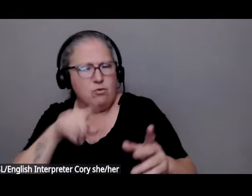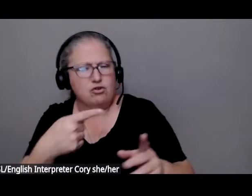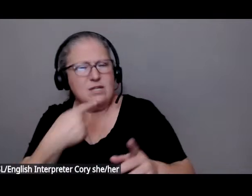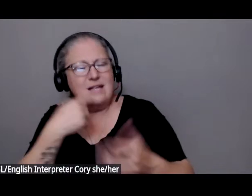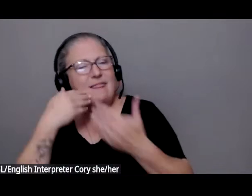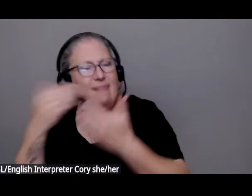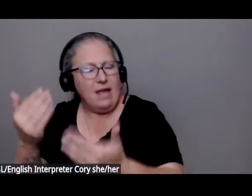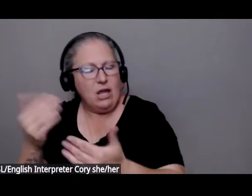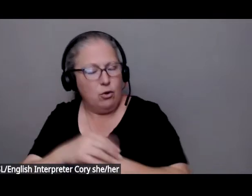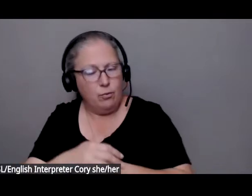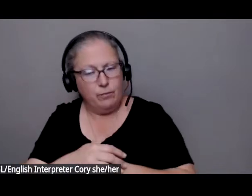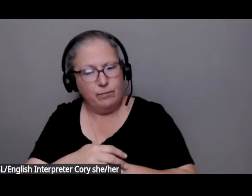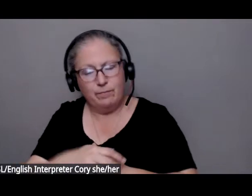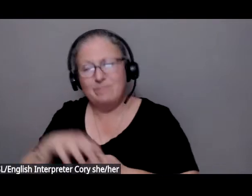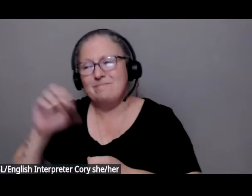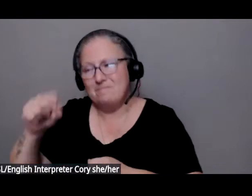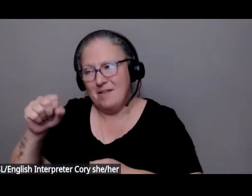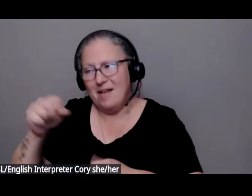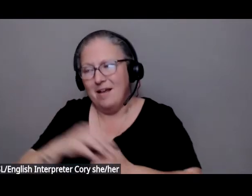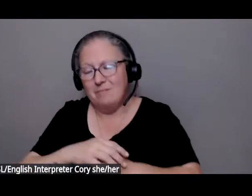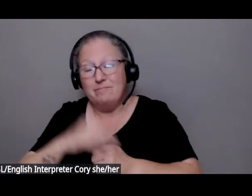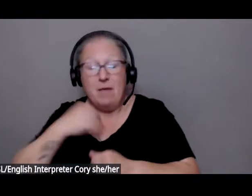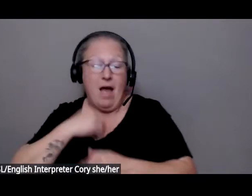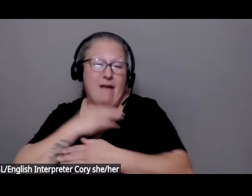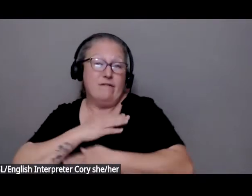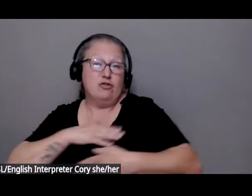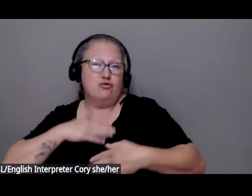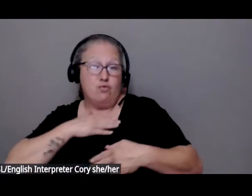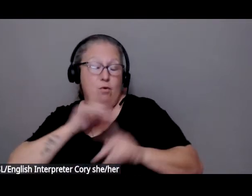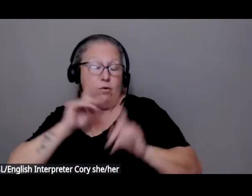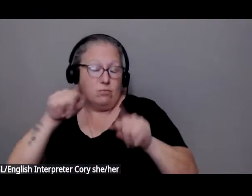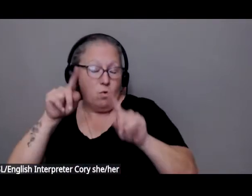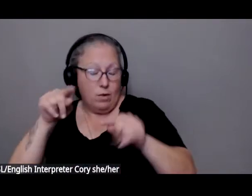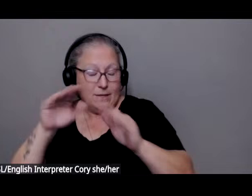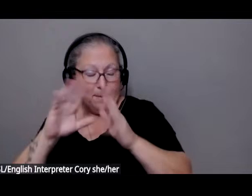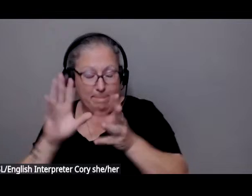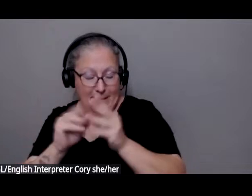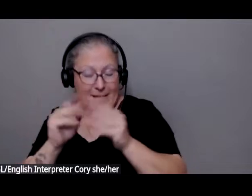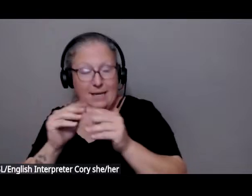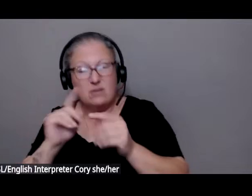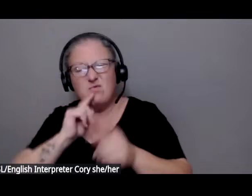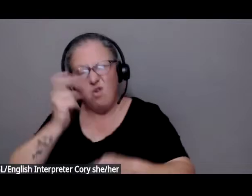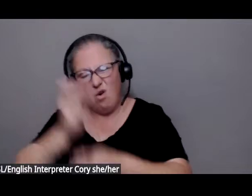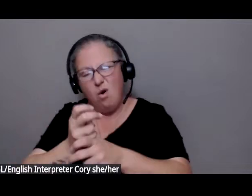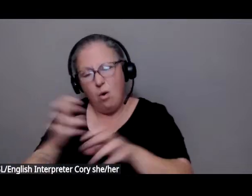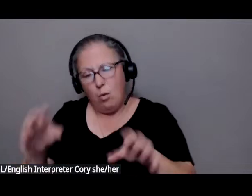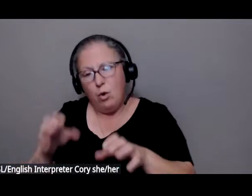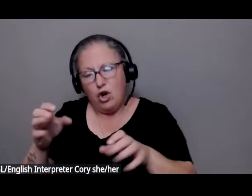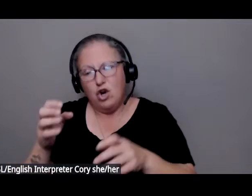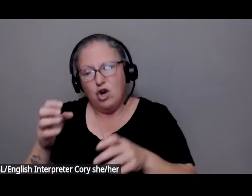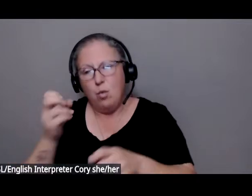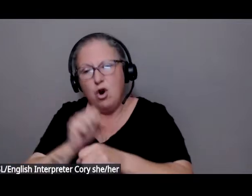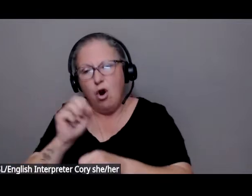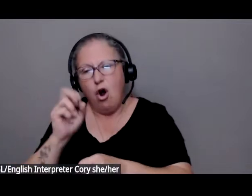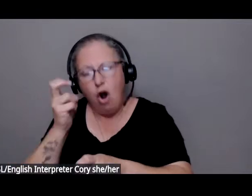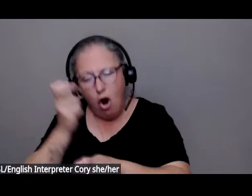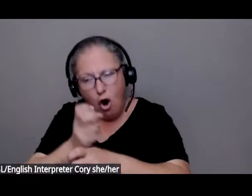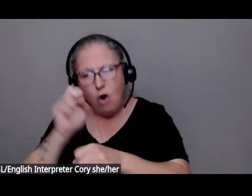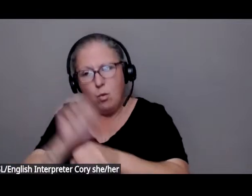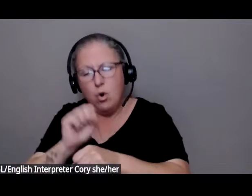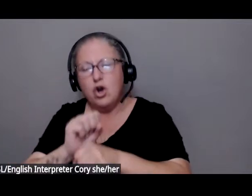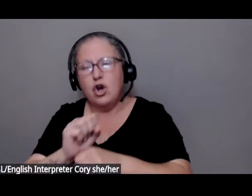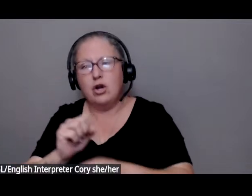them. Yeah. I've enjoyed going to those meetings. It's hard work. Yeah. I mean, there's a lot of